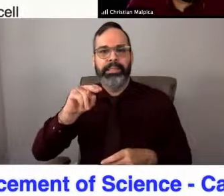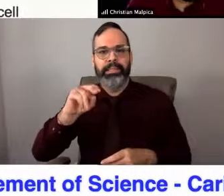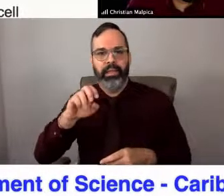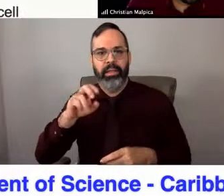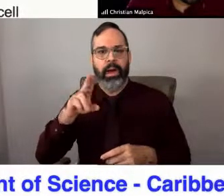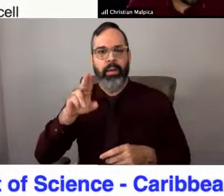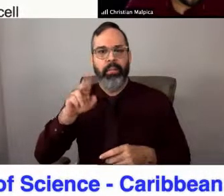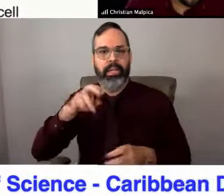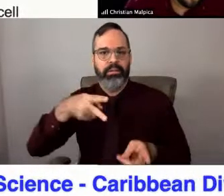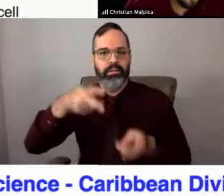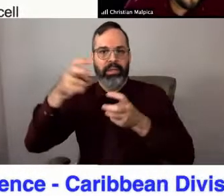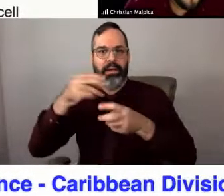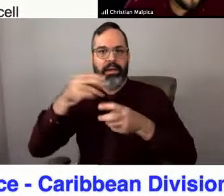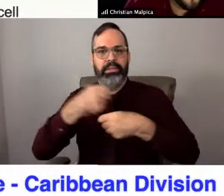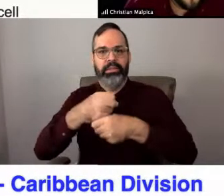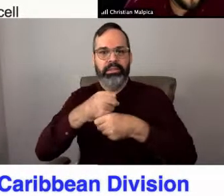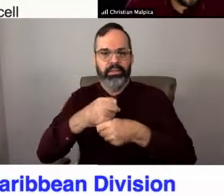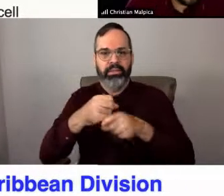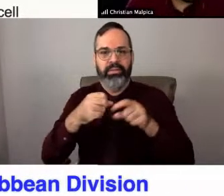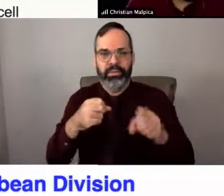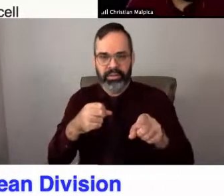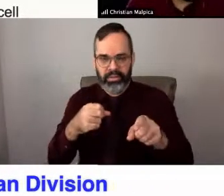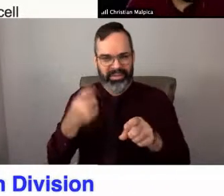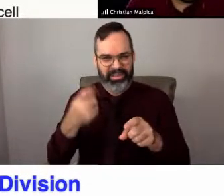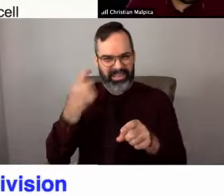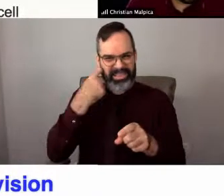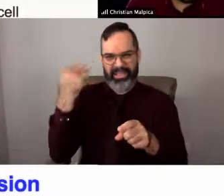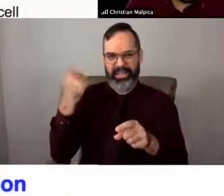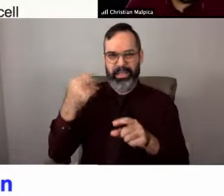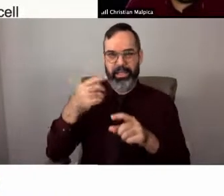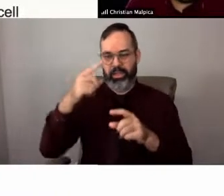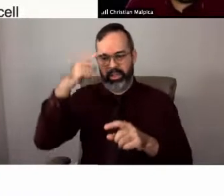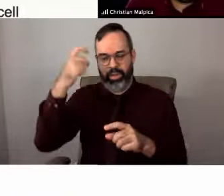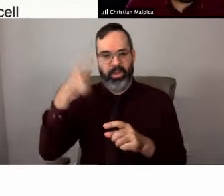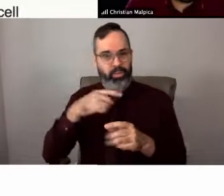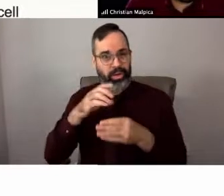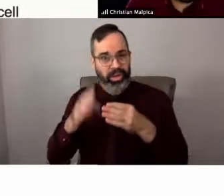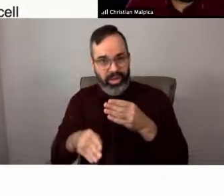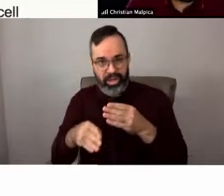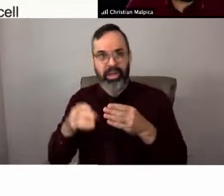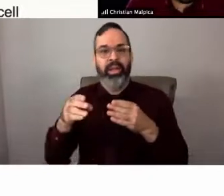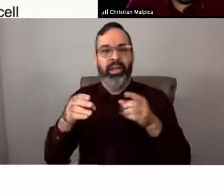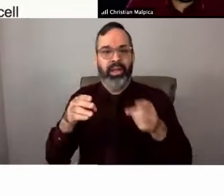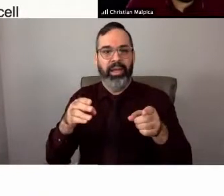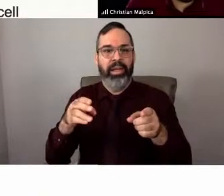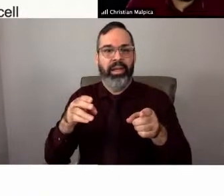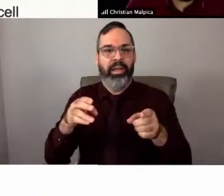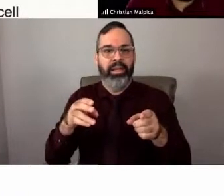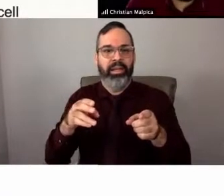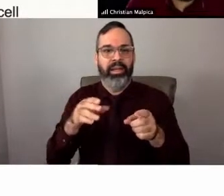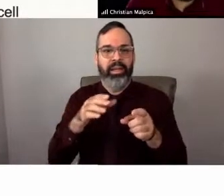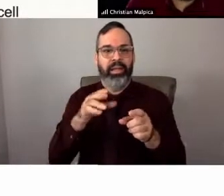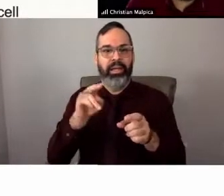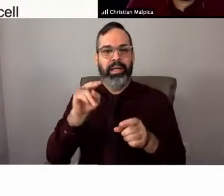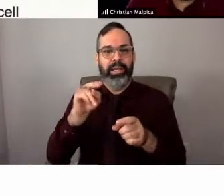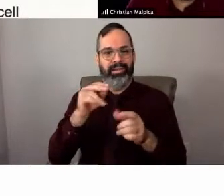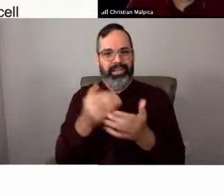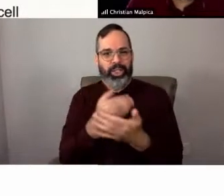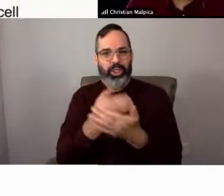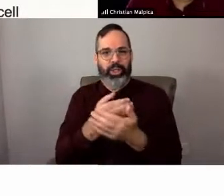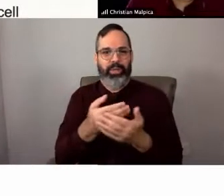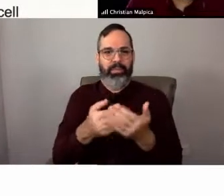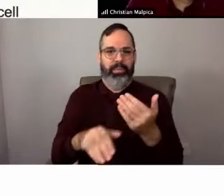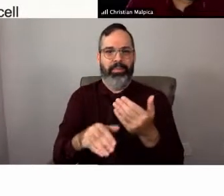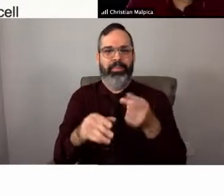our publication this past summer, and we concluded that neonatal astrocytes synthesize sufficient quantities of polyamine de novo